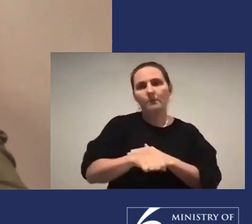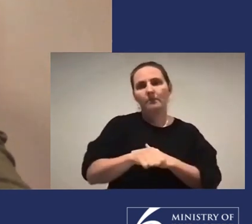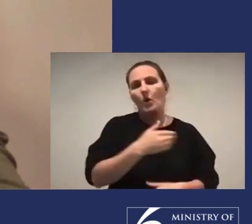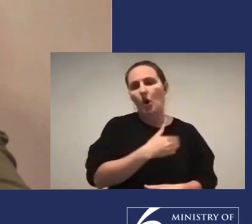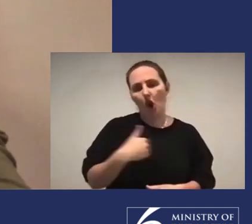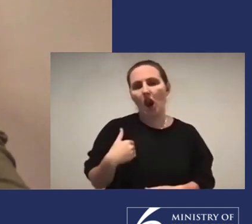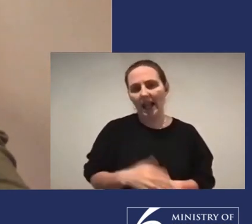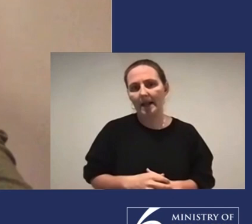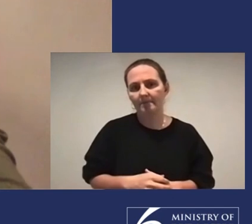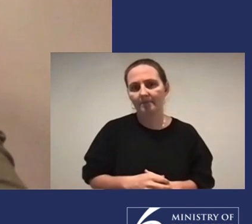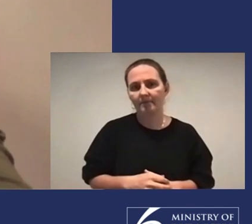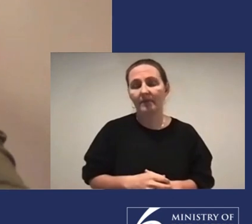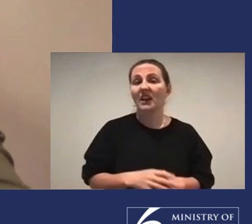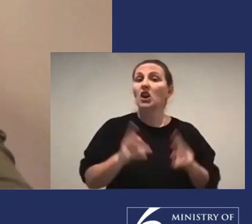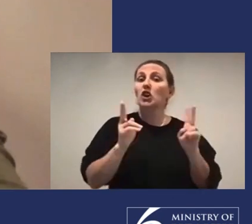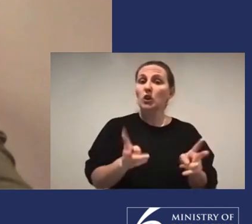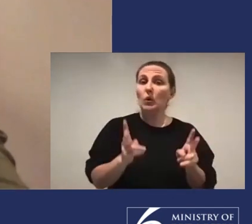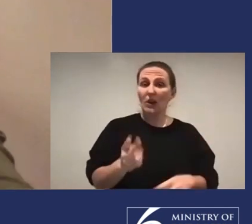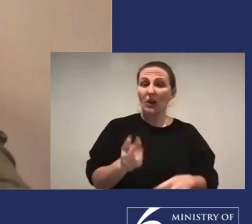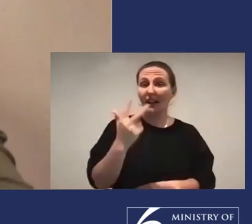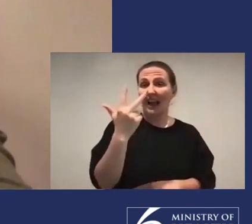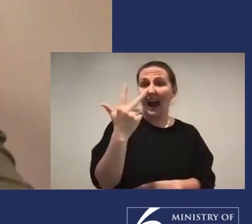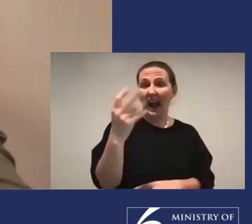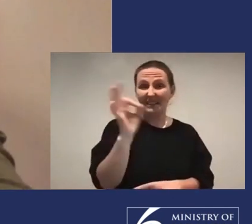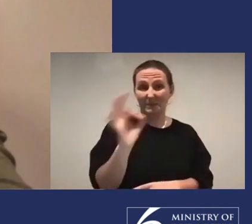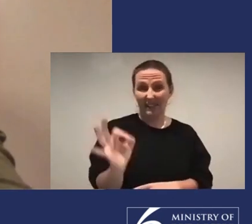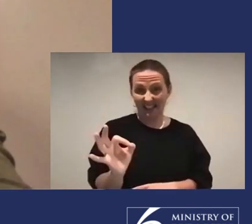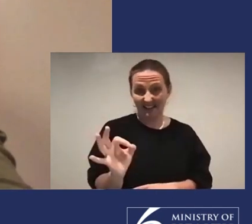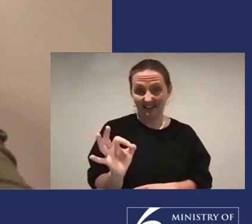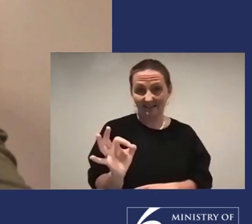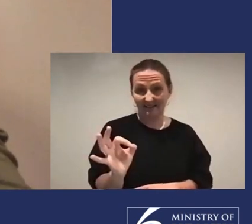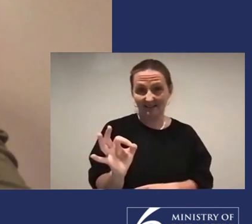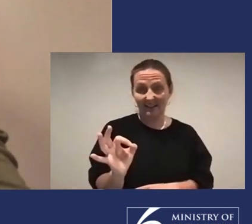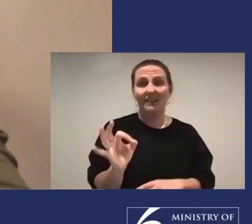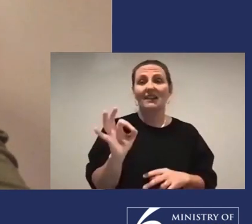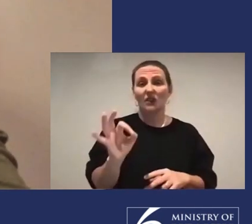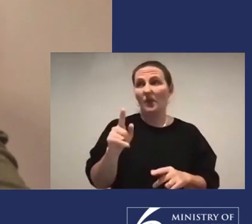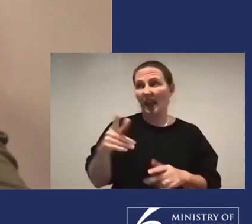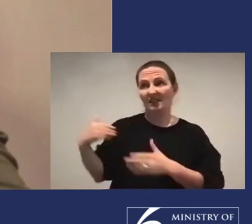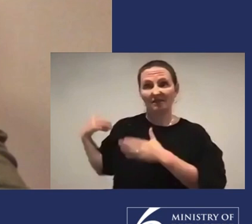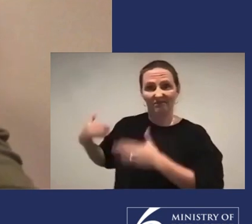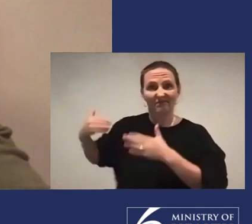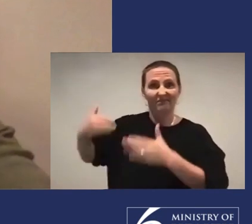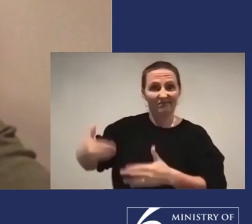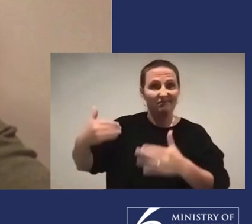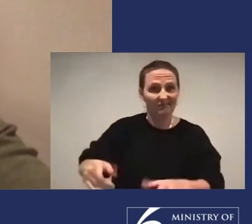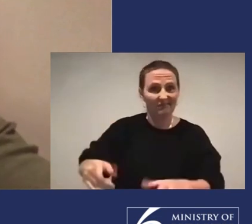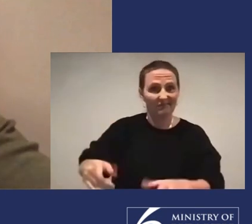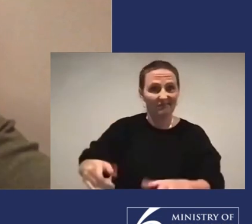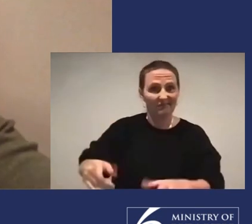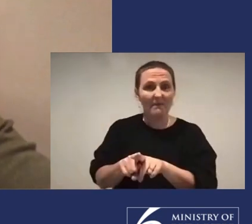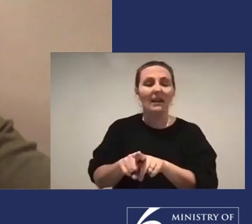around 8%. And that's been really consistent year over year, decade over decade. So that's a huge number